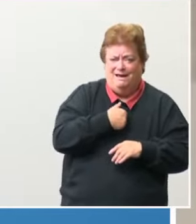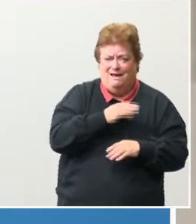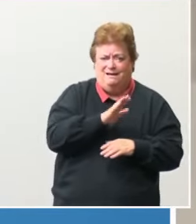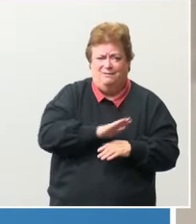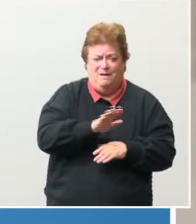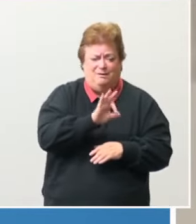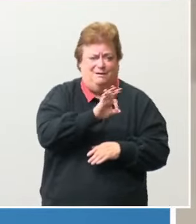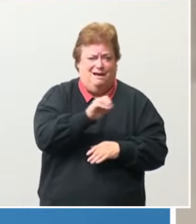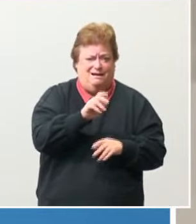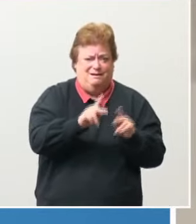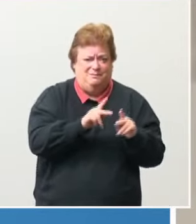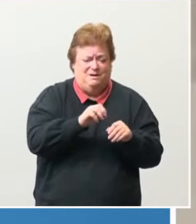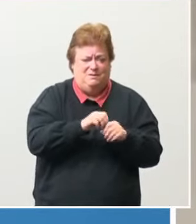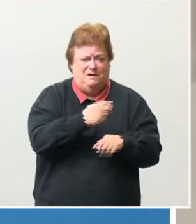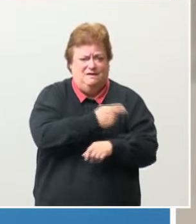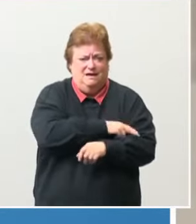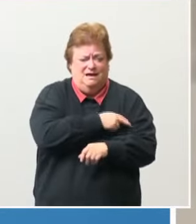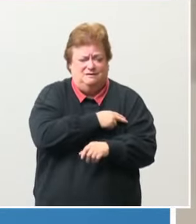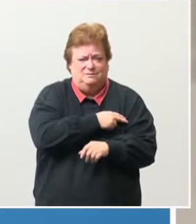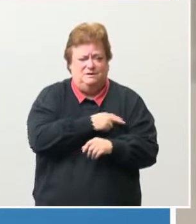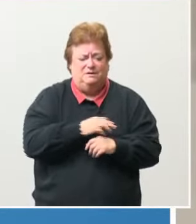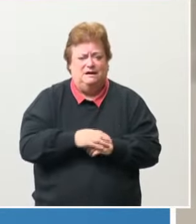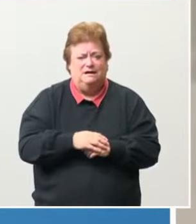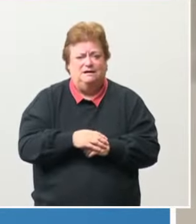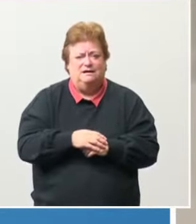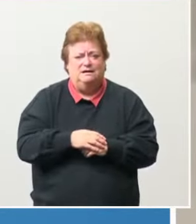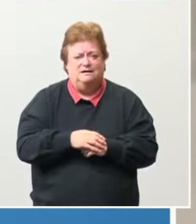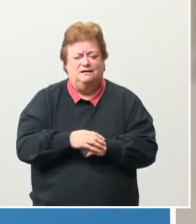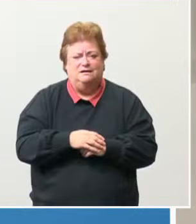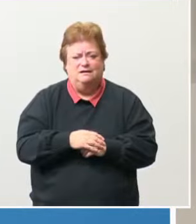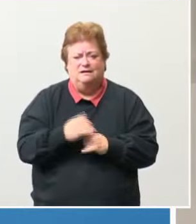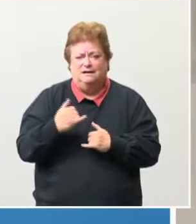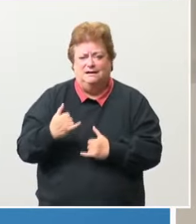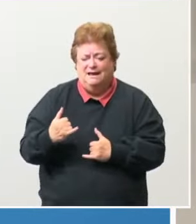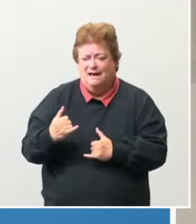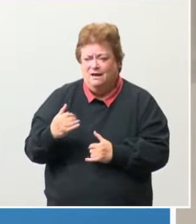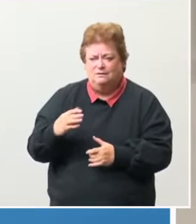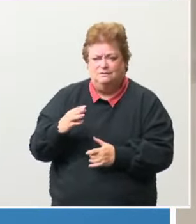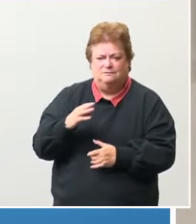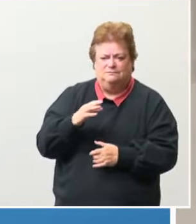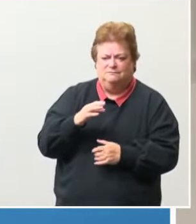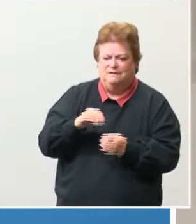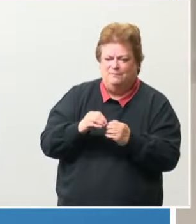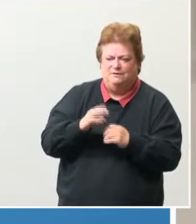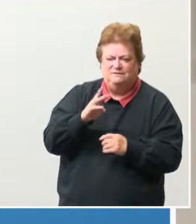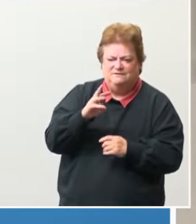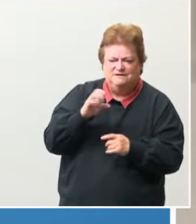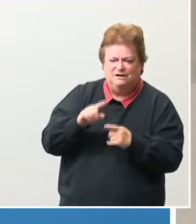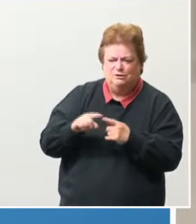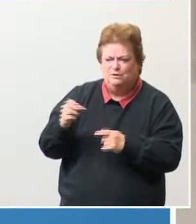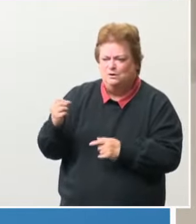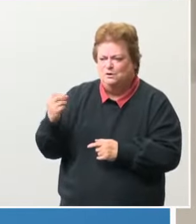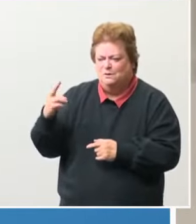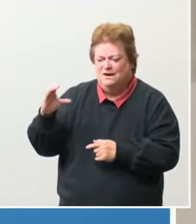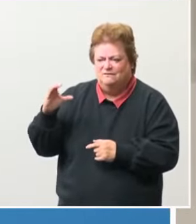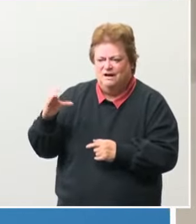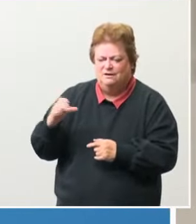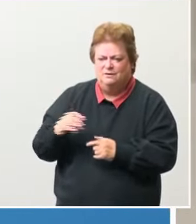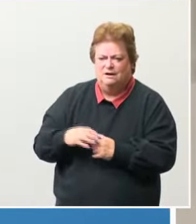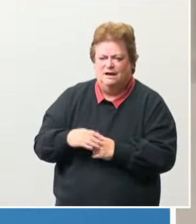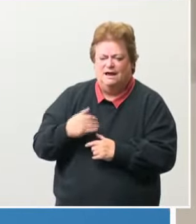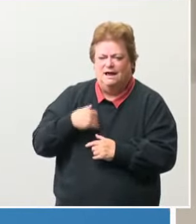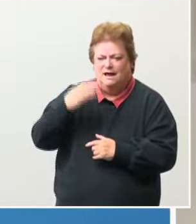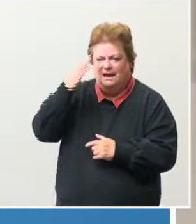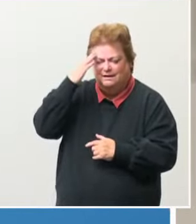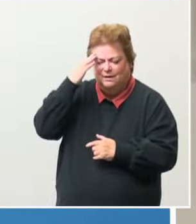people in the hospital, and we've got around 100 now, whereas cases have gone from 600 to 1,200. So, I mean, would you, I know I'm asking